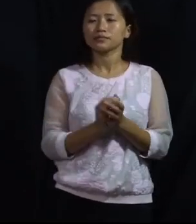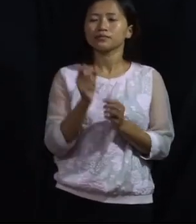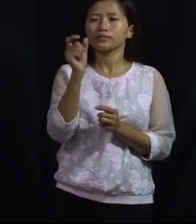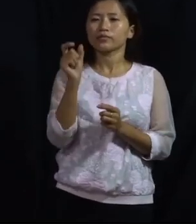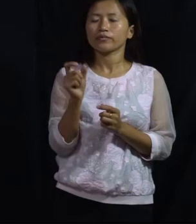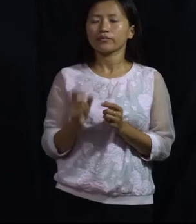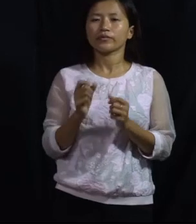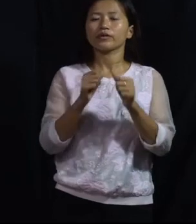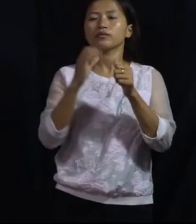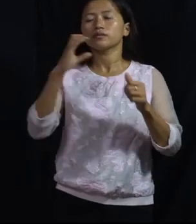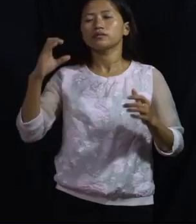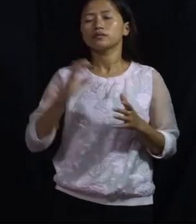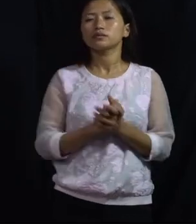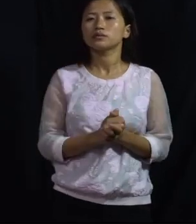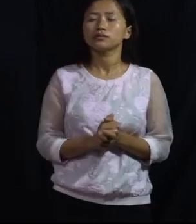account